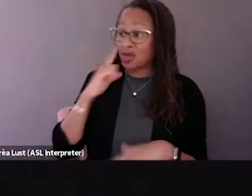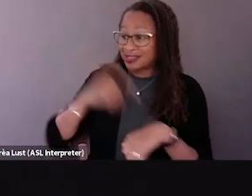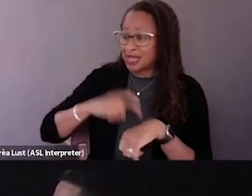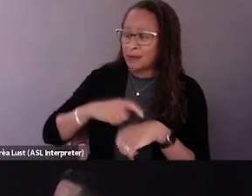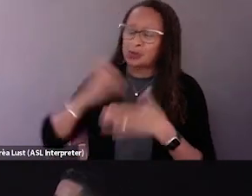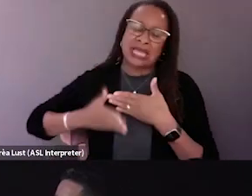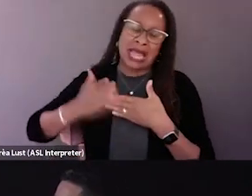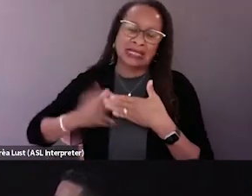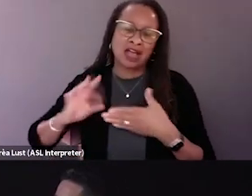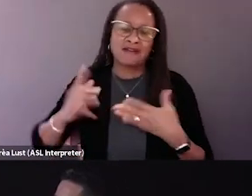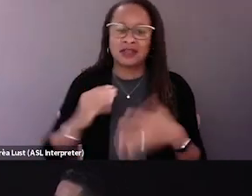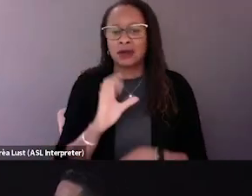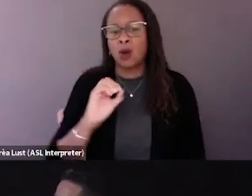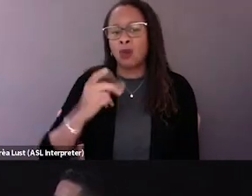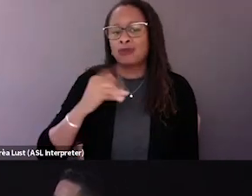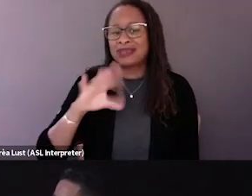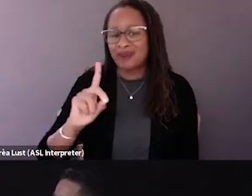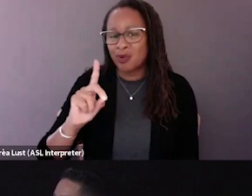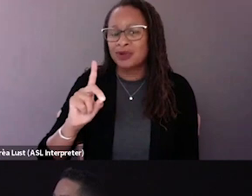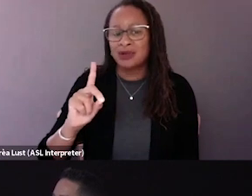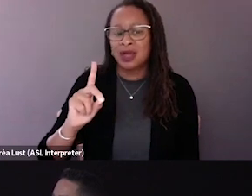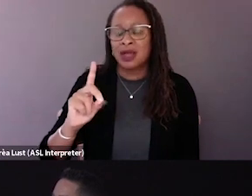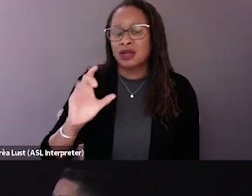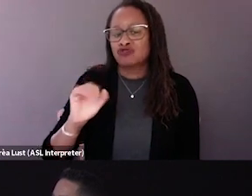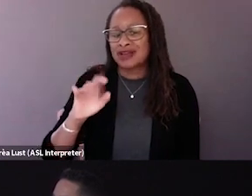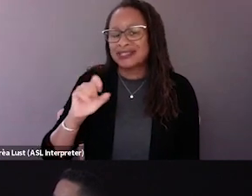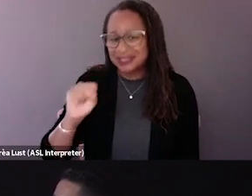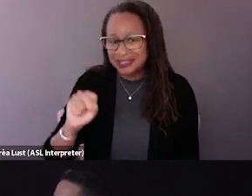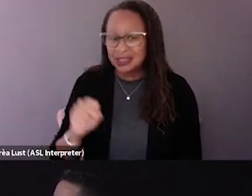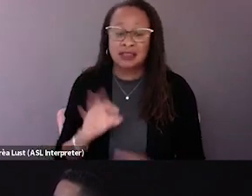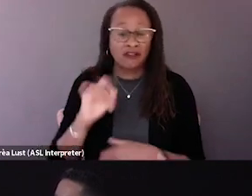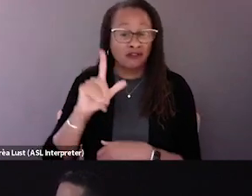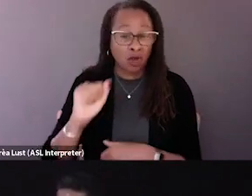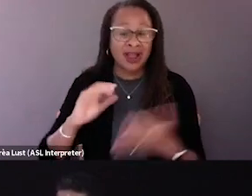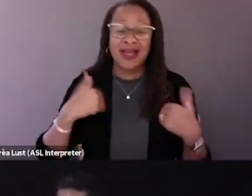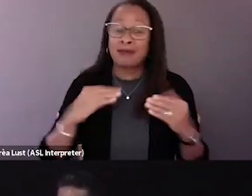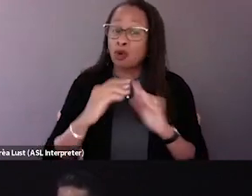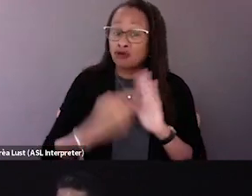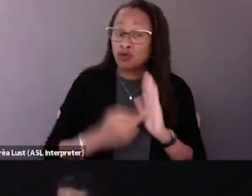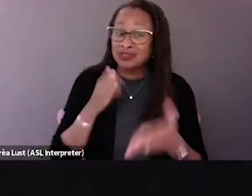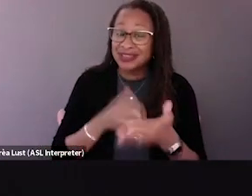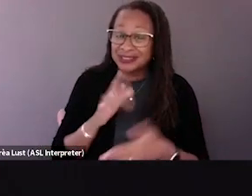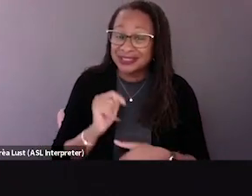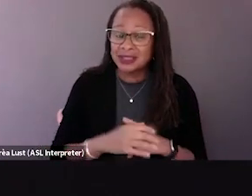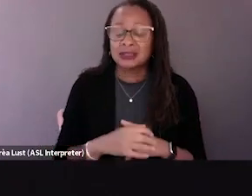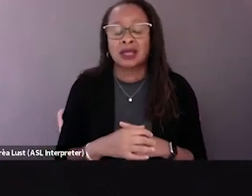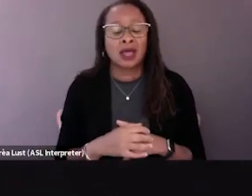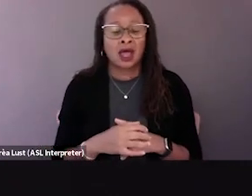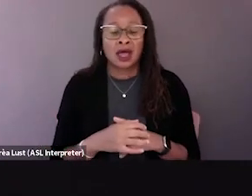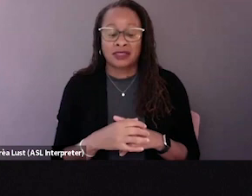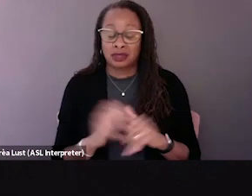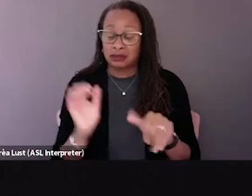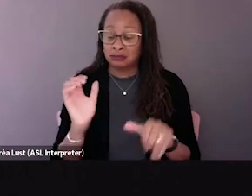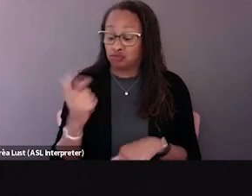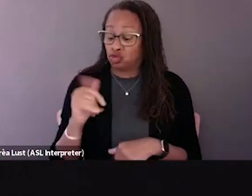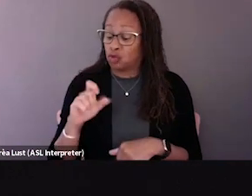crisis. Florida started cracking down. Kurt and his team went into action. The George brothers were arrested, put